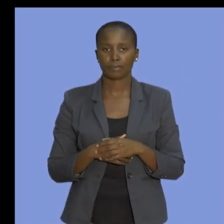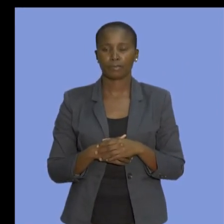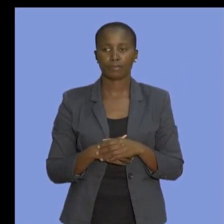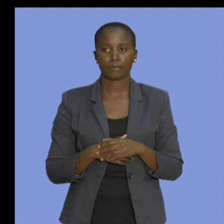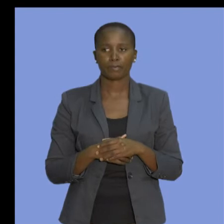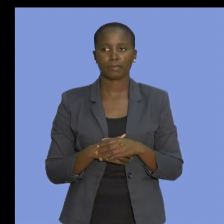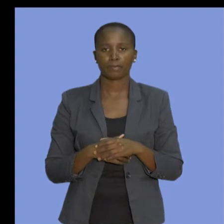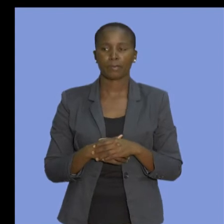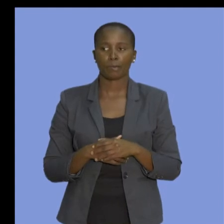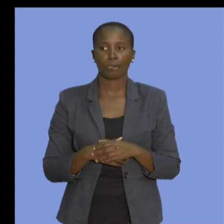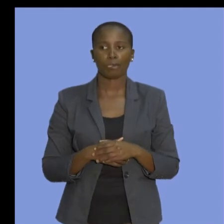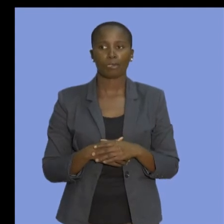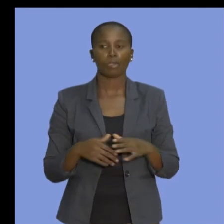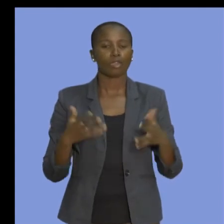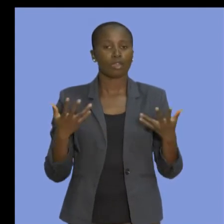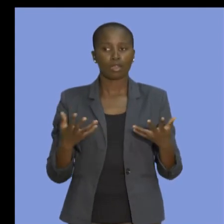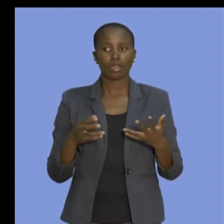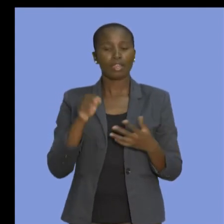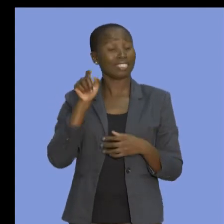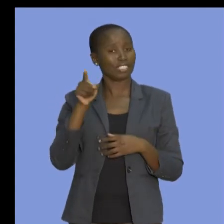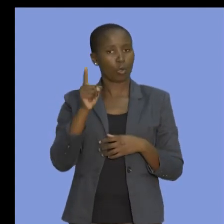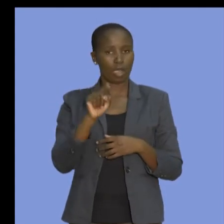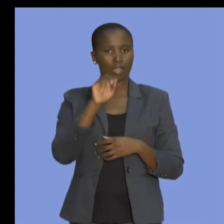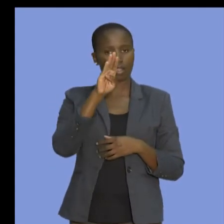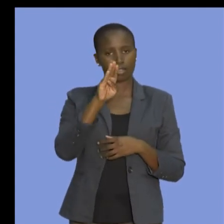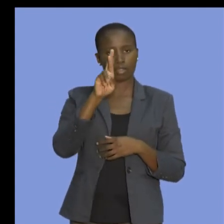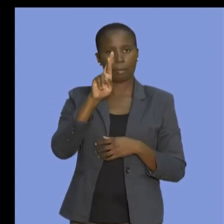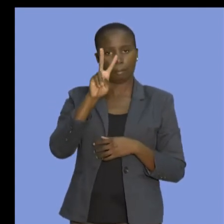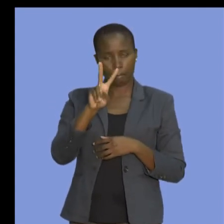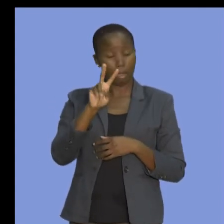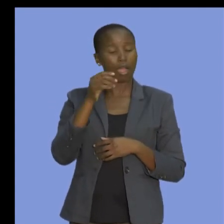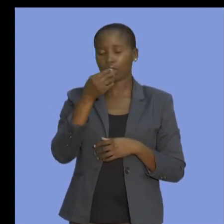what we have here. So this is the bar graph, and those are the